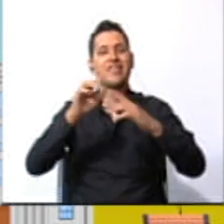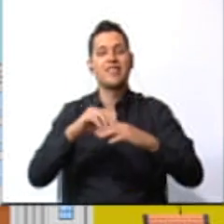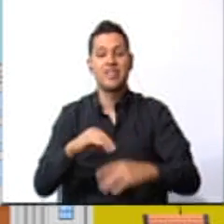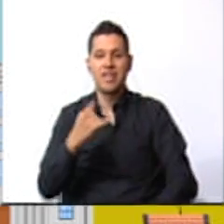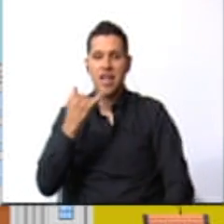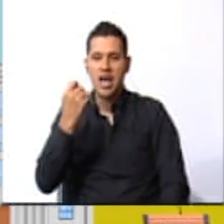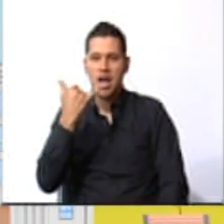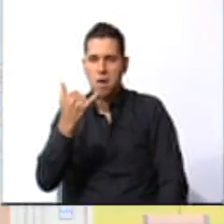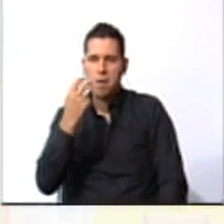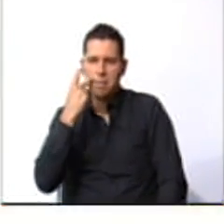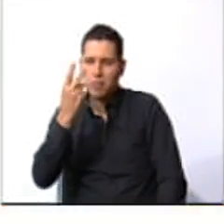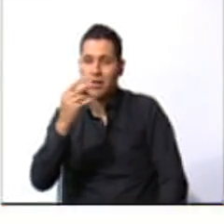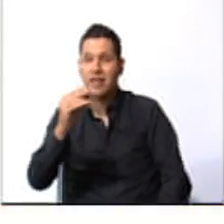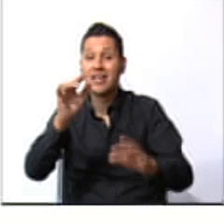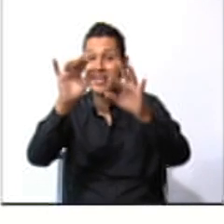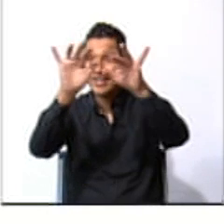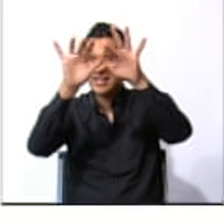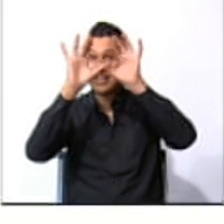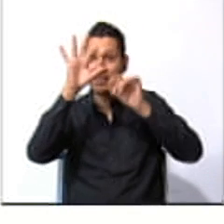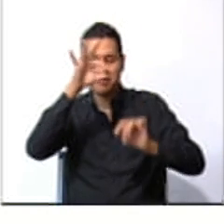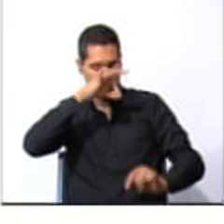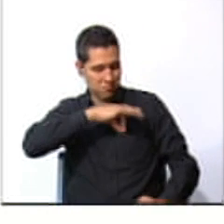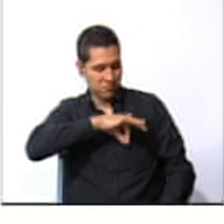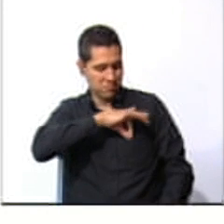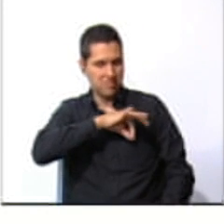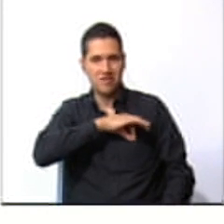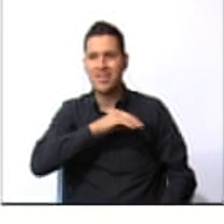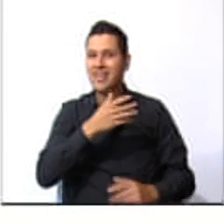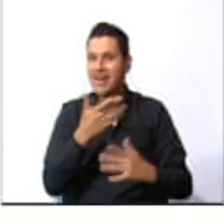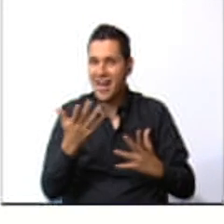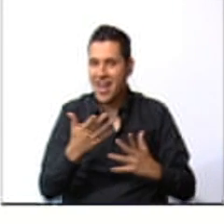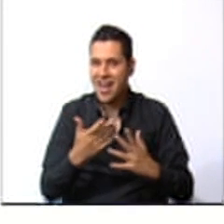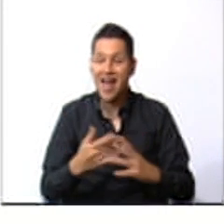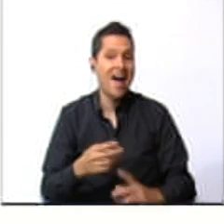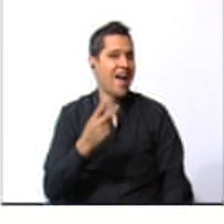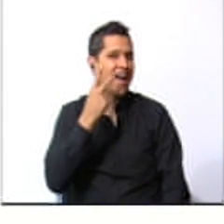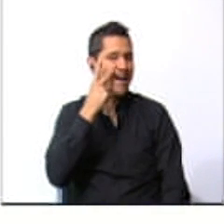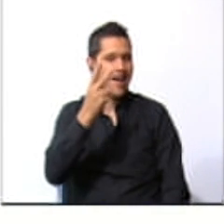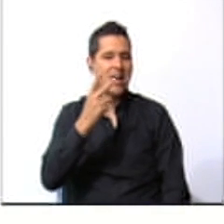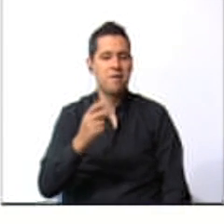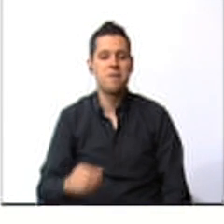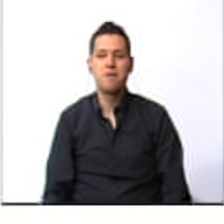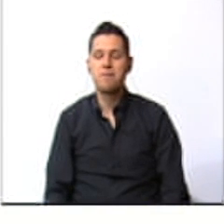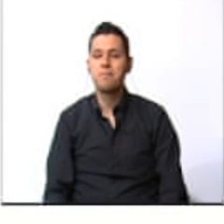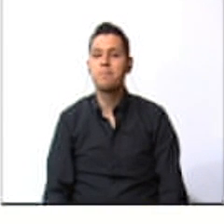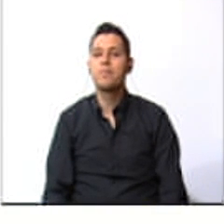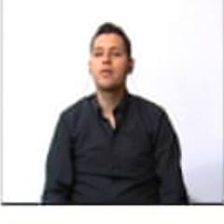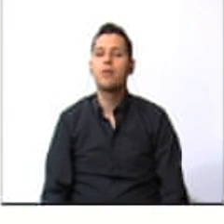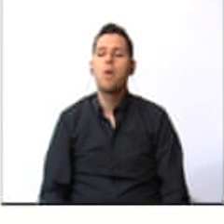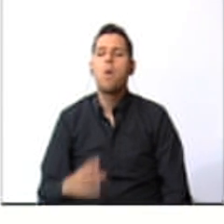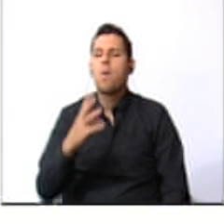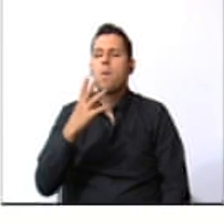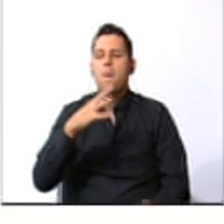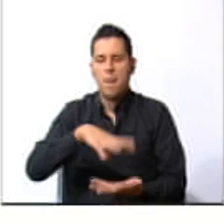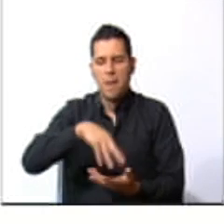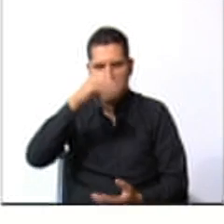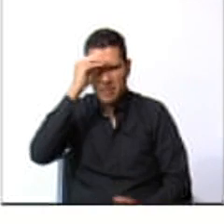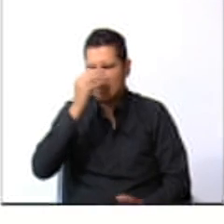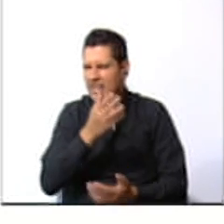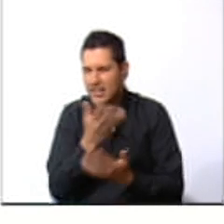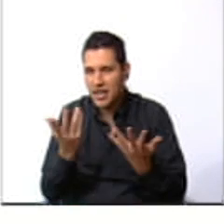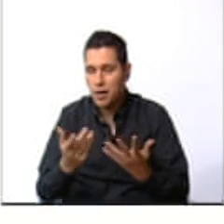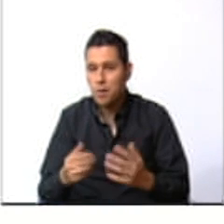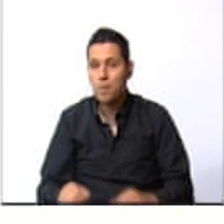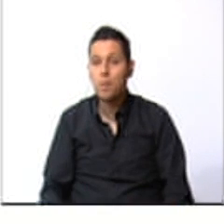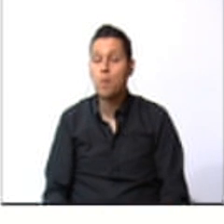indicators, Jack. Let's see what we learned today. How much did I learn? Oh, yes, teacher. I can